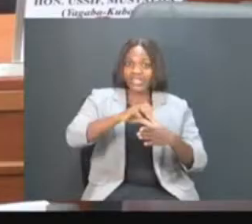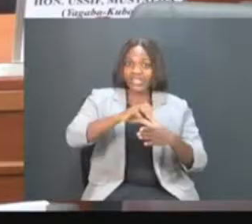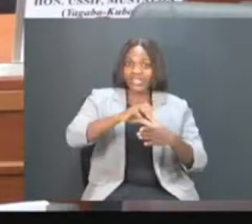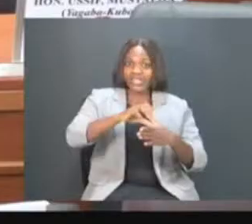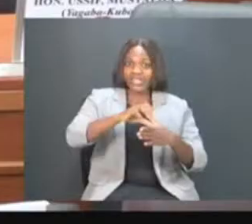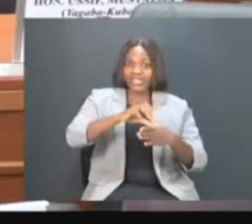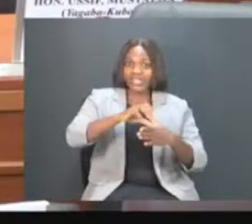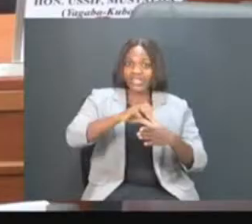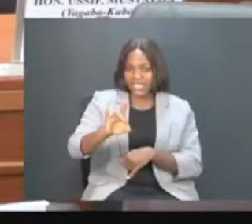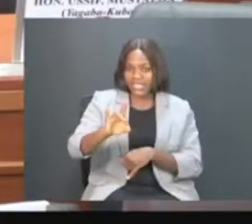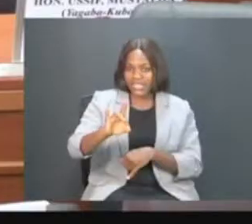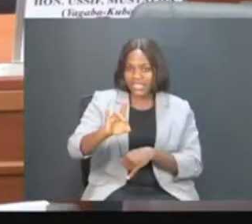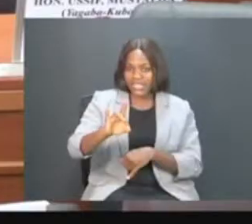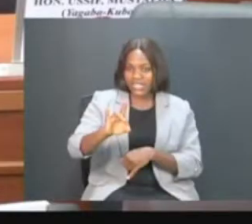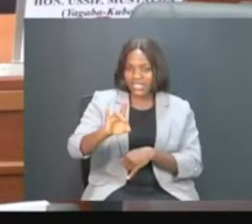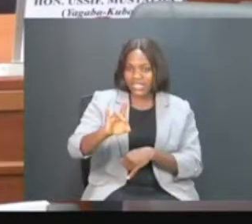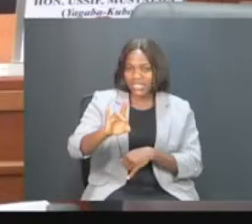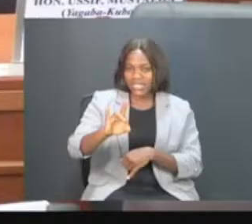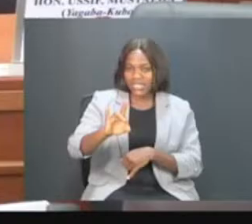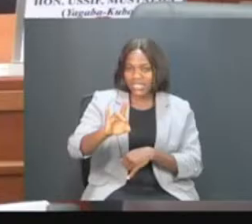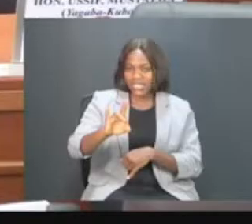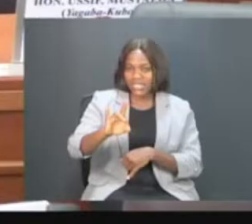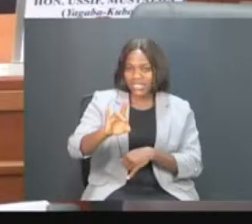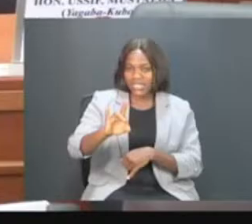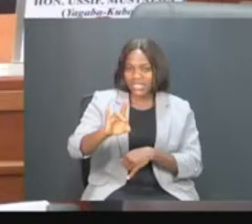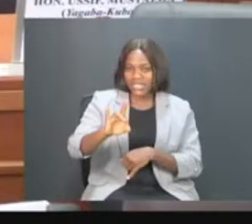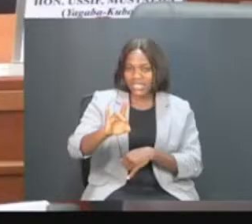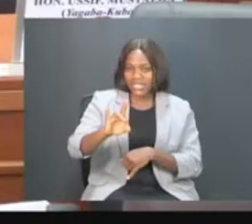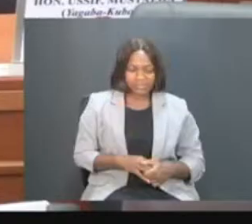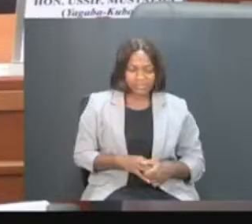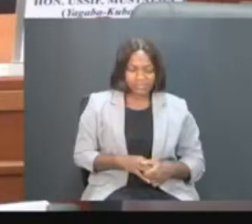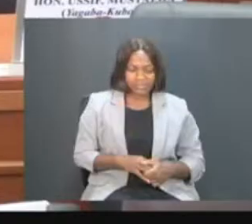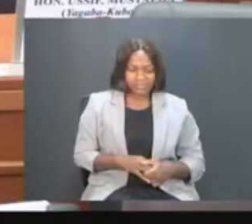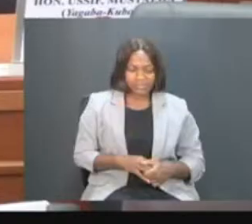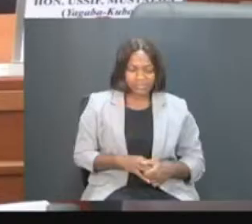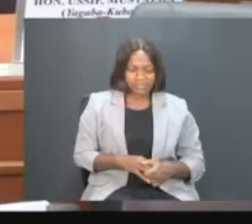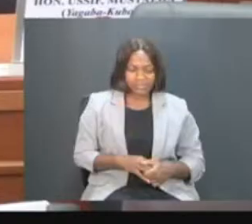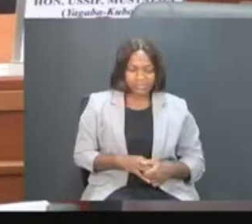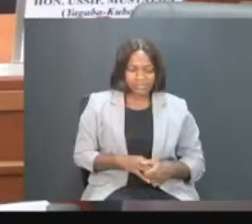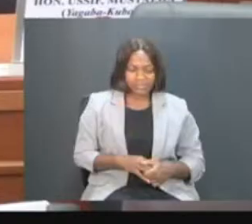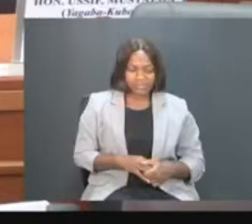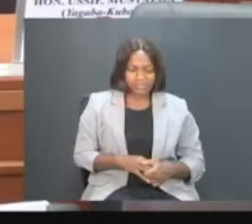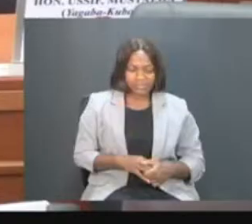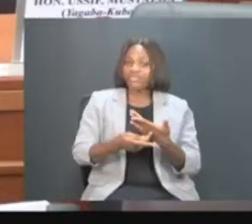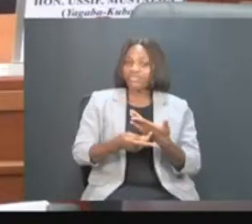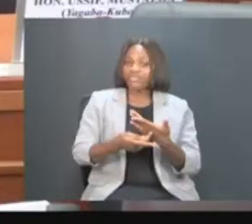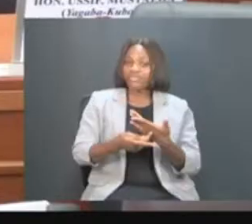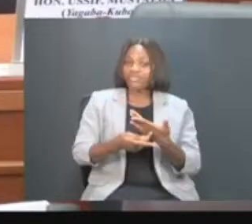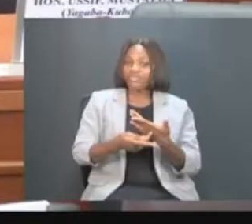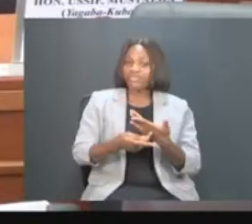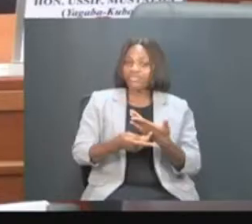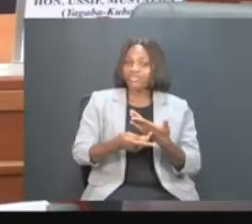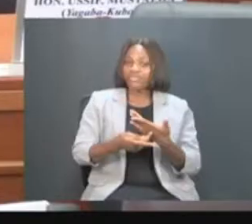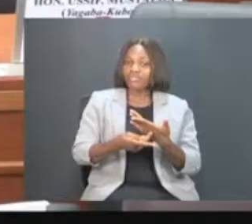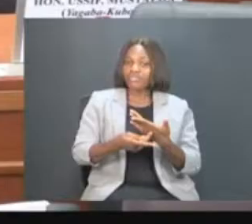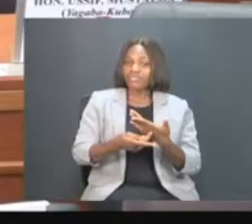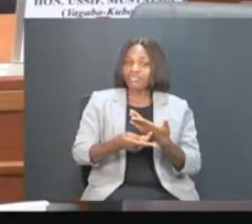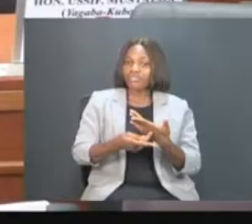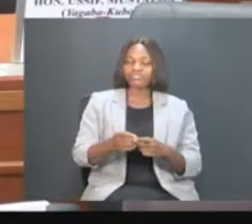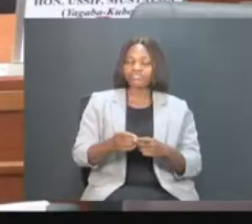says, furthermore, the program is delivered by the